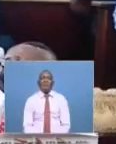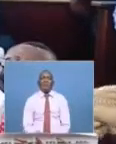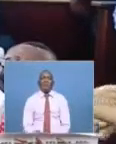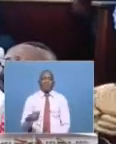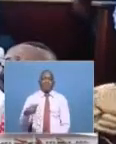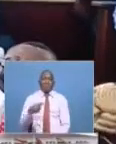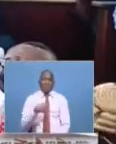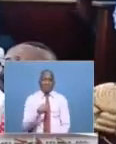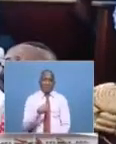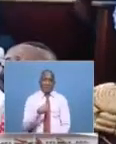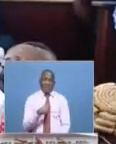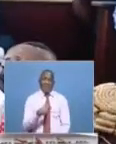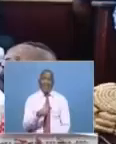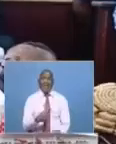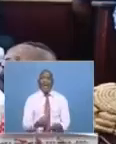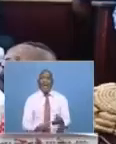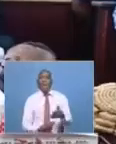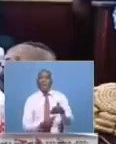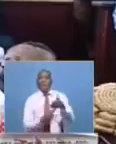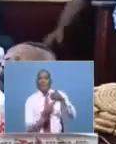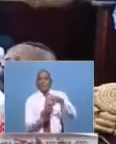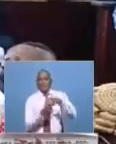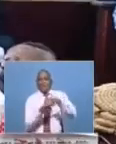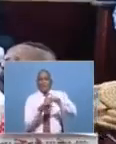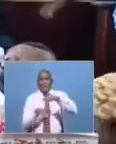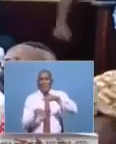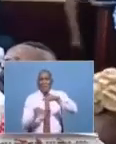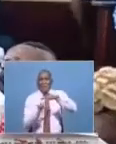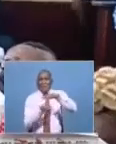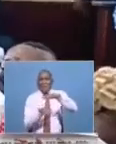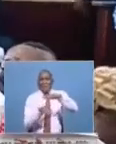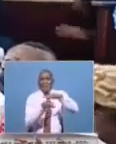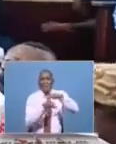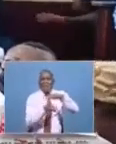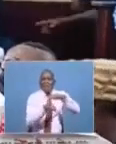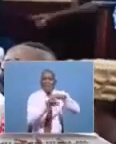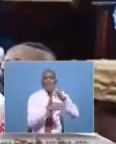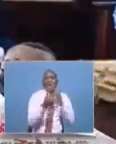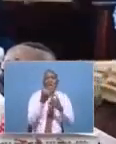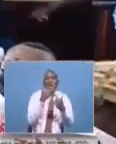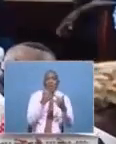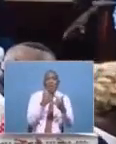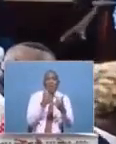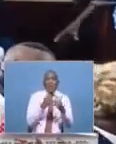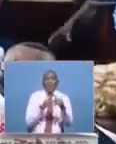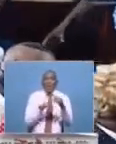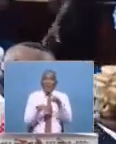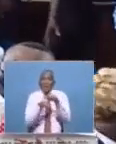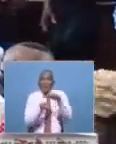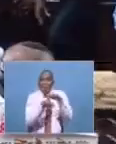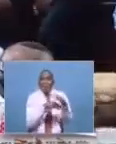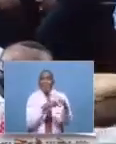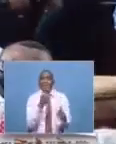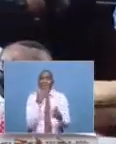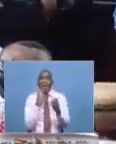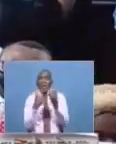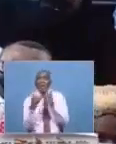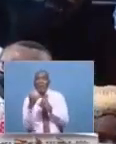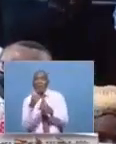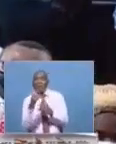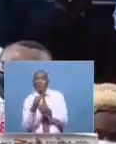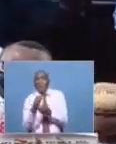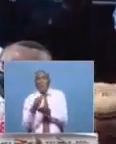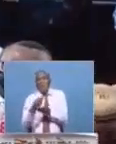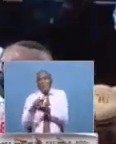reference to the fundamental error in our respectful submission, the fundamental error of failing